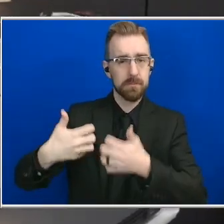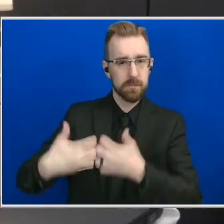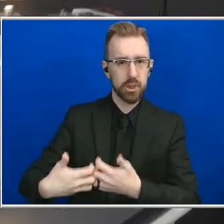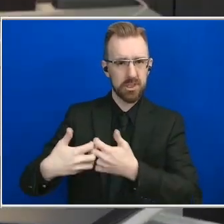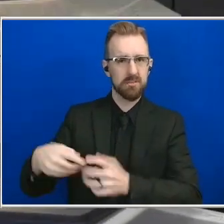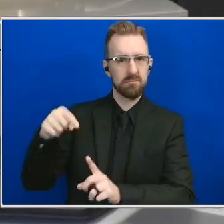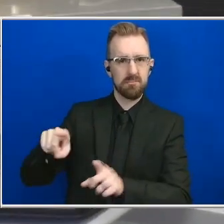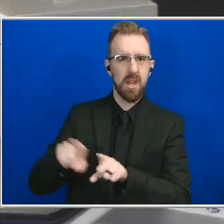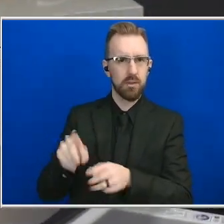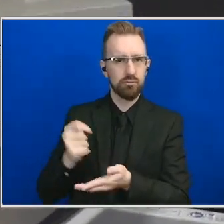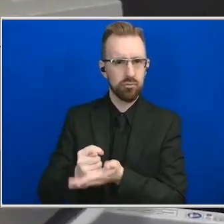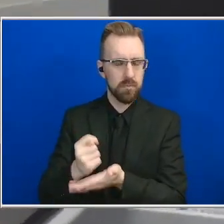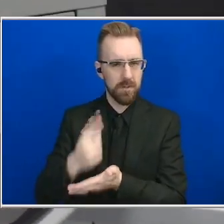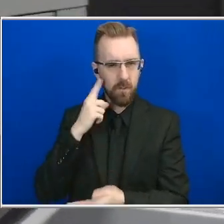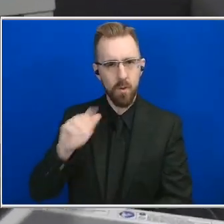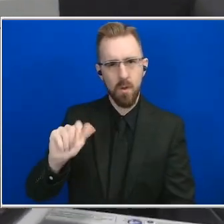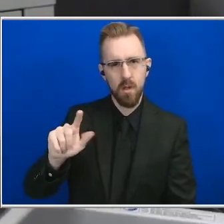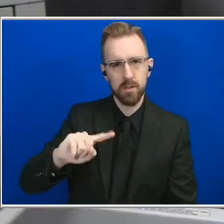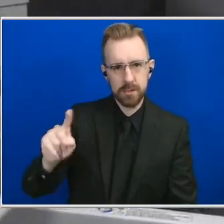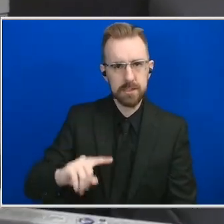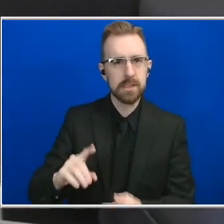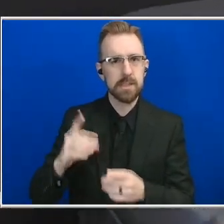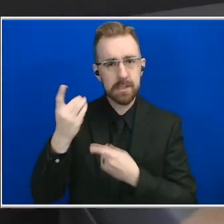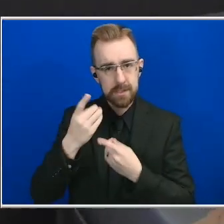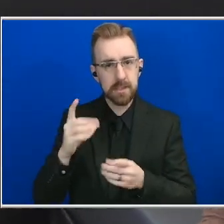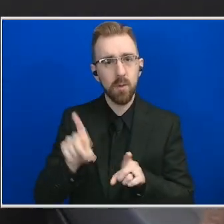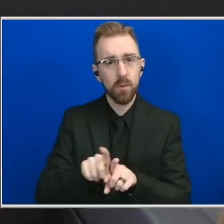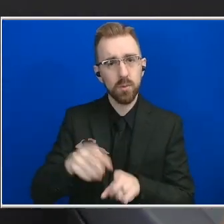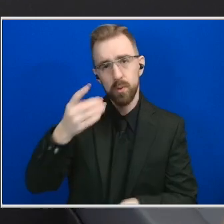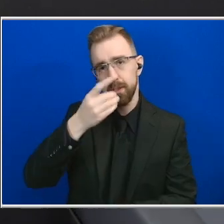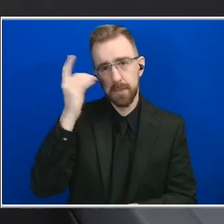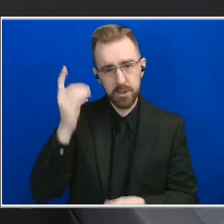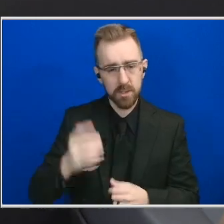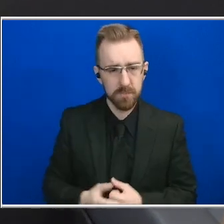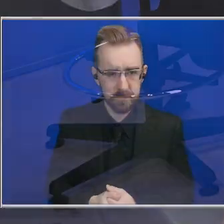for Alzheimer's disease and dementia.